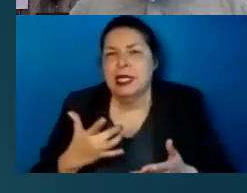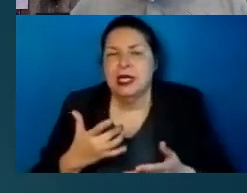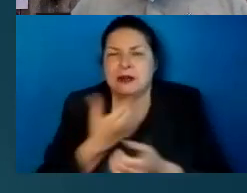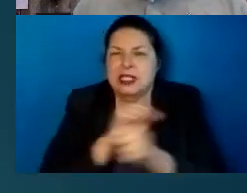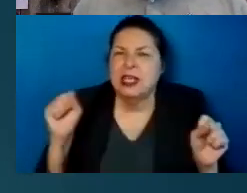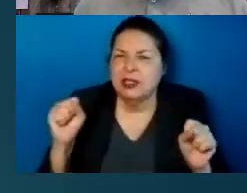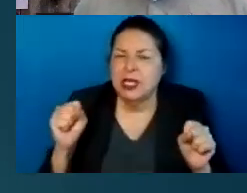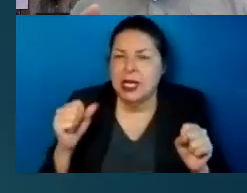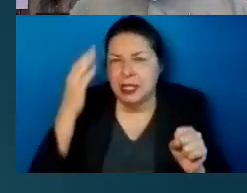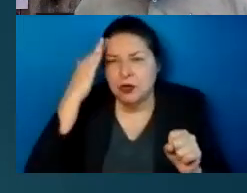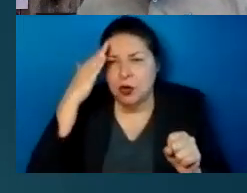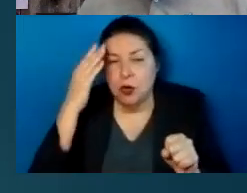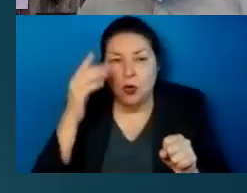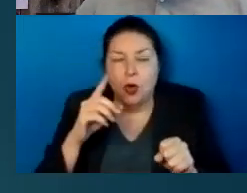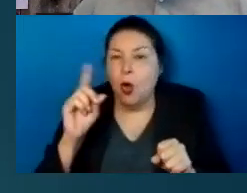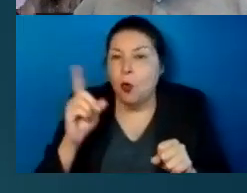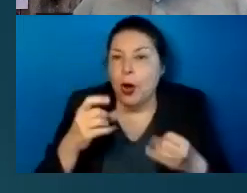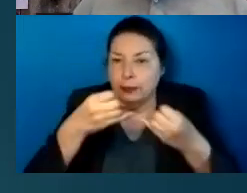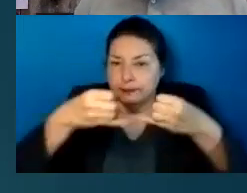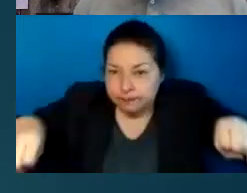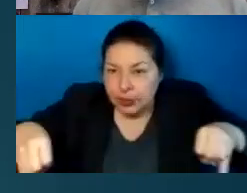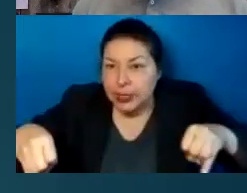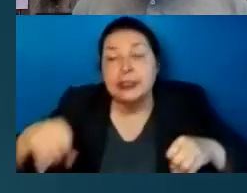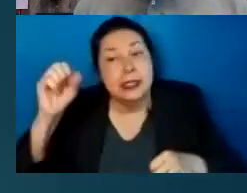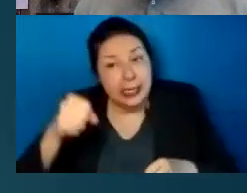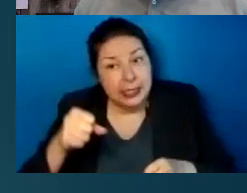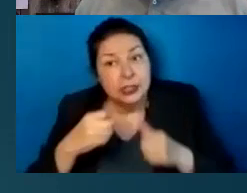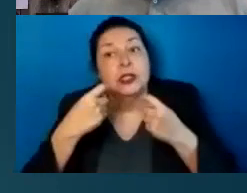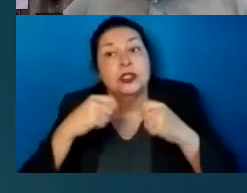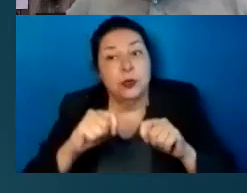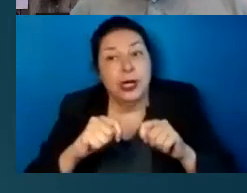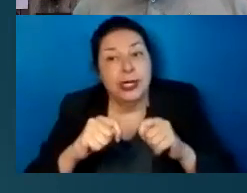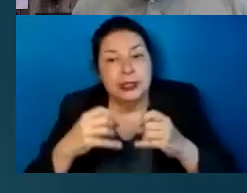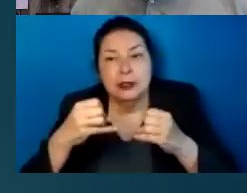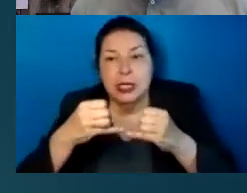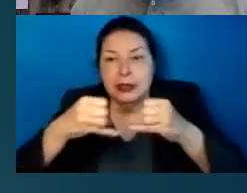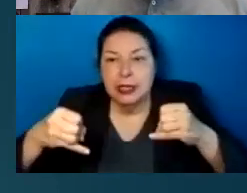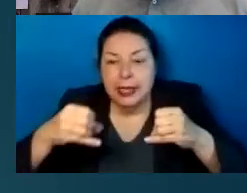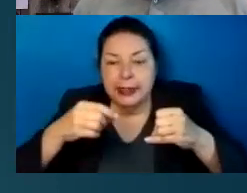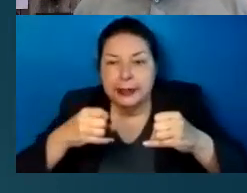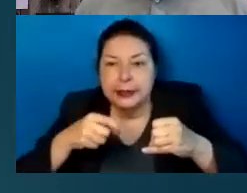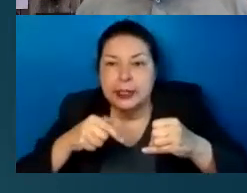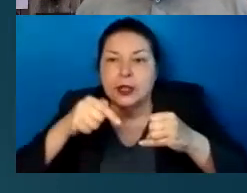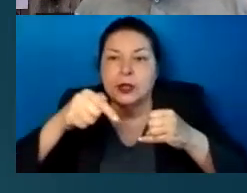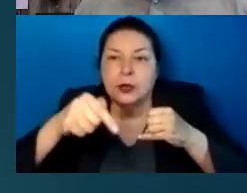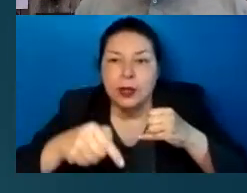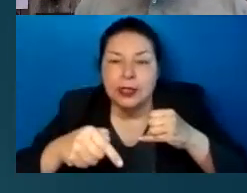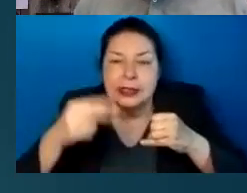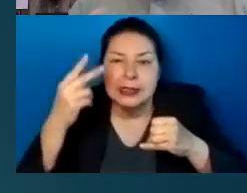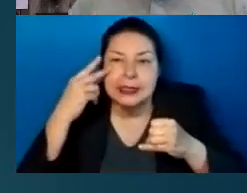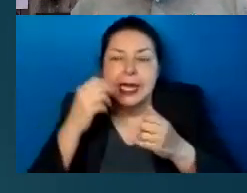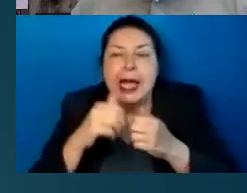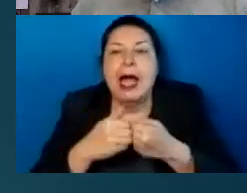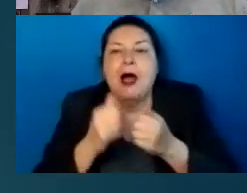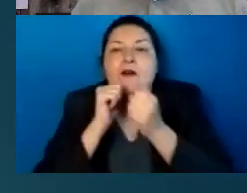the borders are. Yes, they're going to push the borders. Yeah, they're going to see how far I can go. But they're